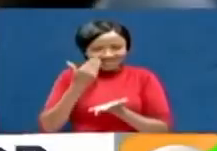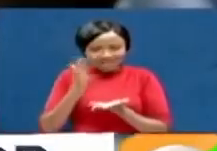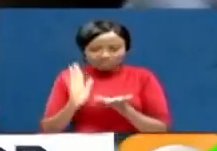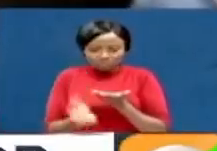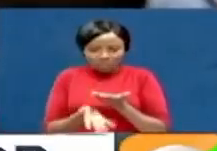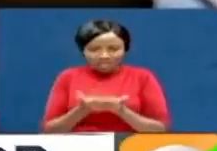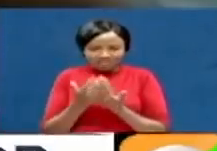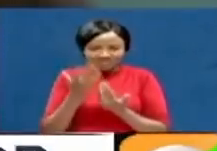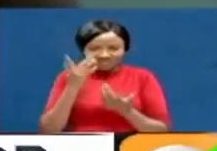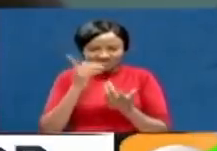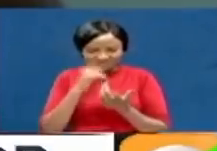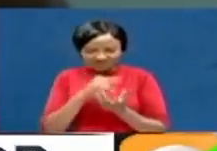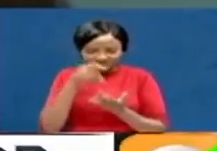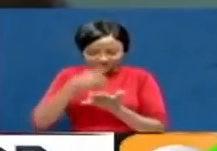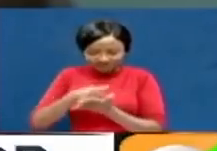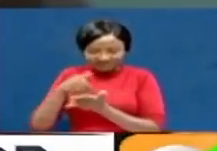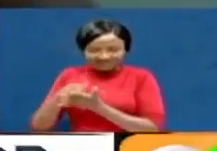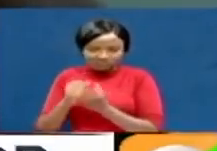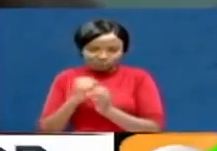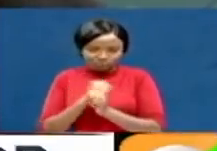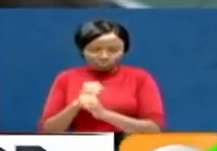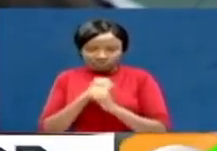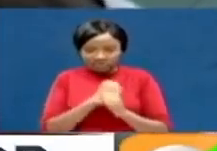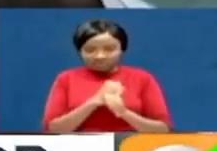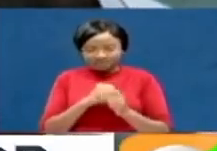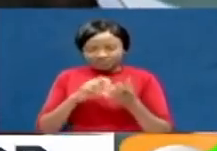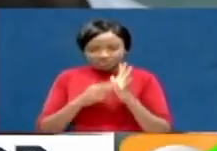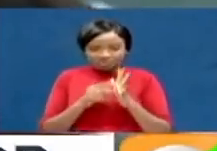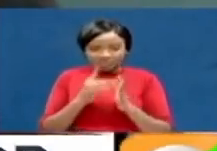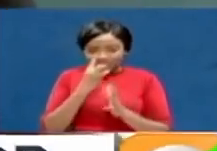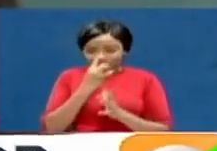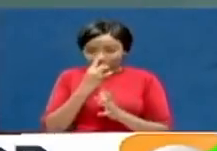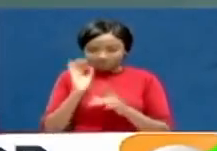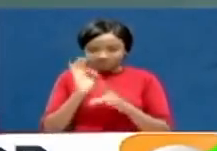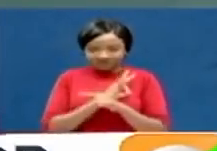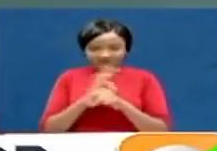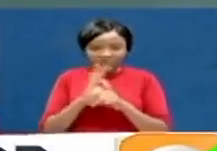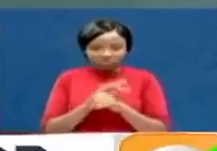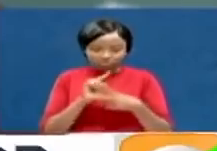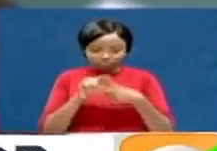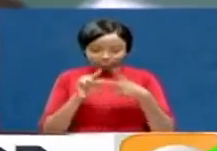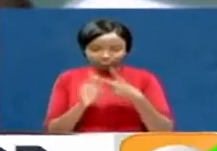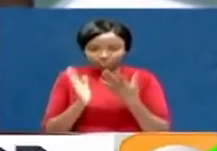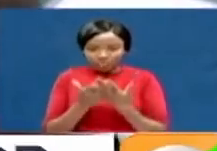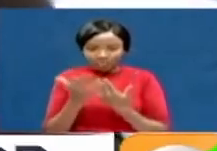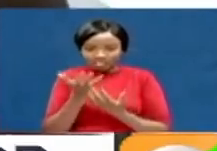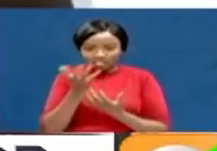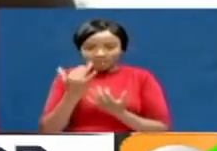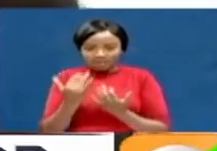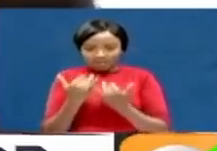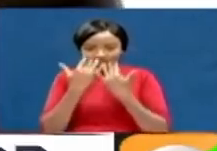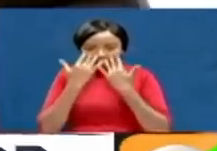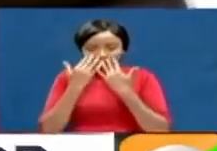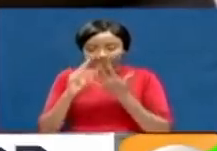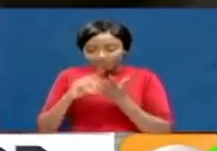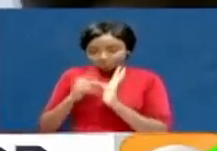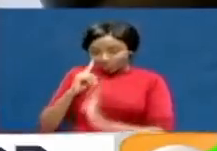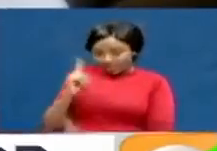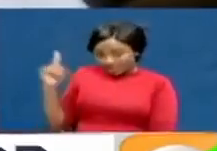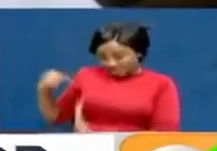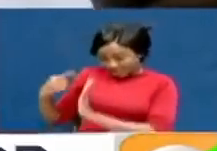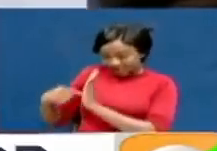I've talked about the humidifier. Yeah. Yeah, basically those are the two major functions of the nose. Yeah. So this one